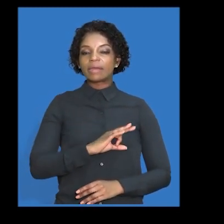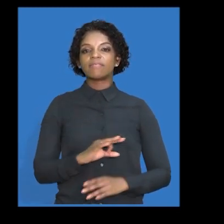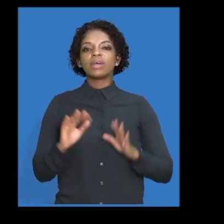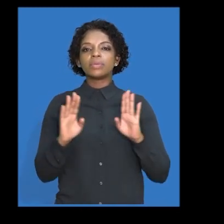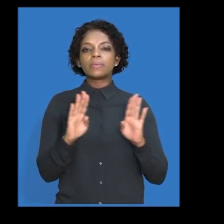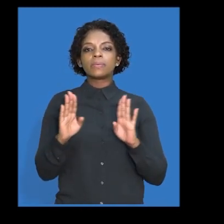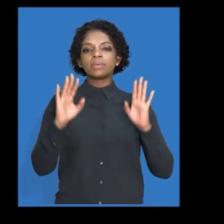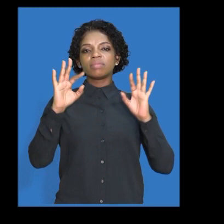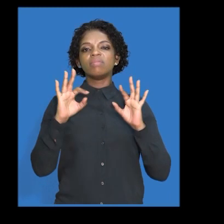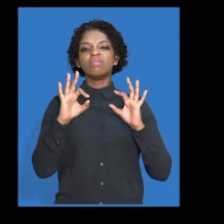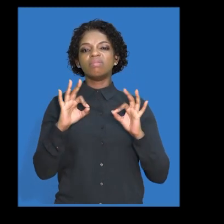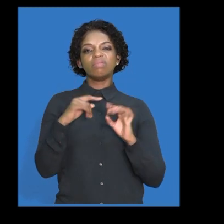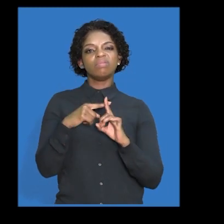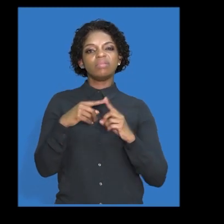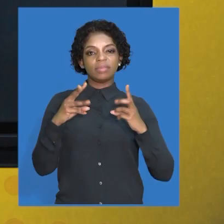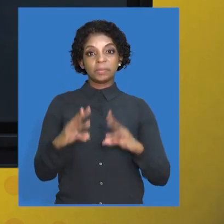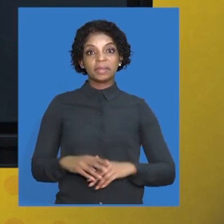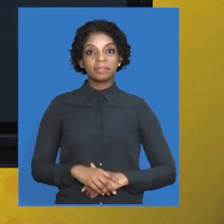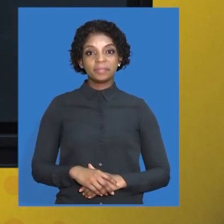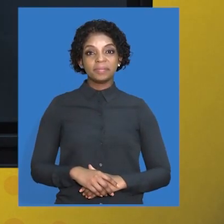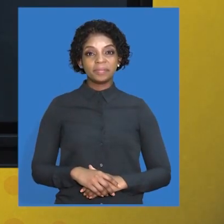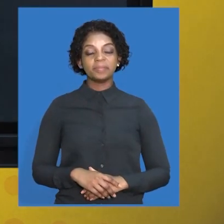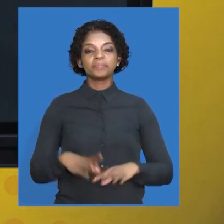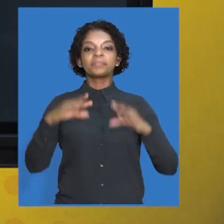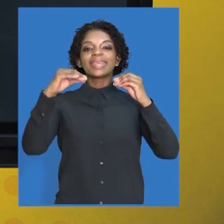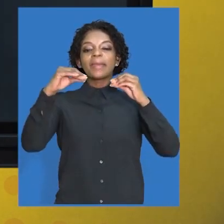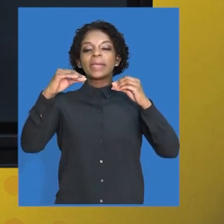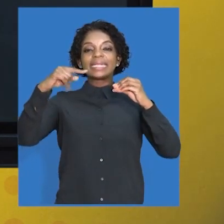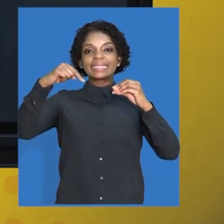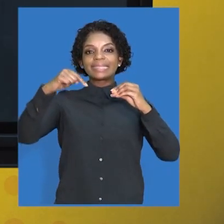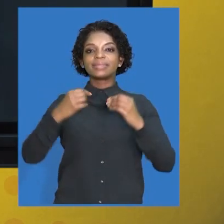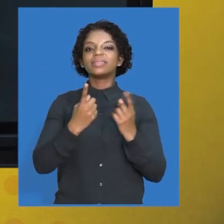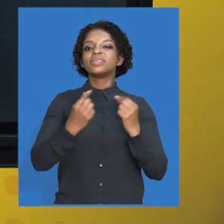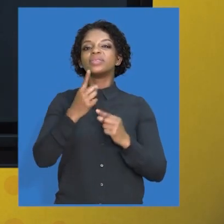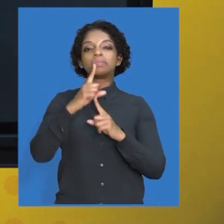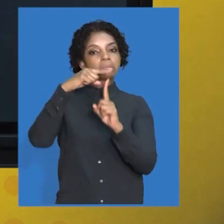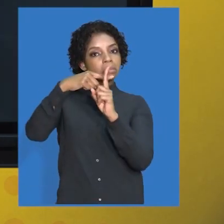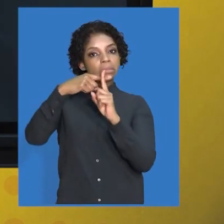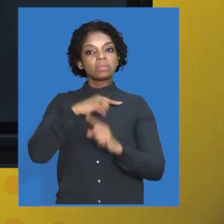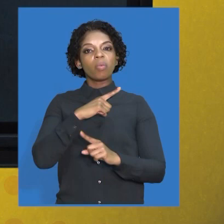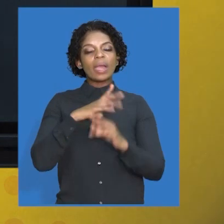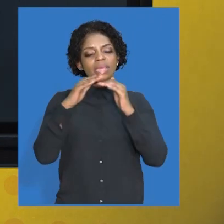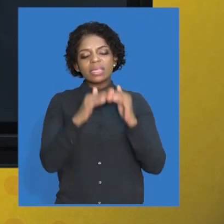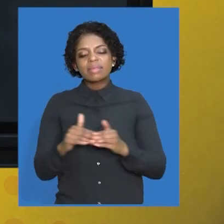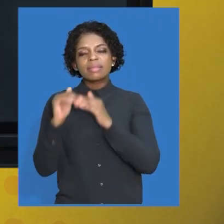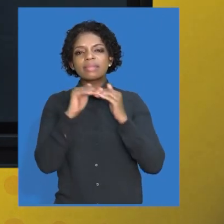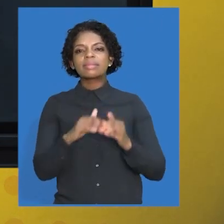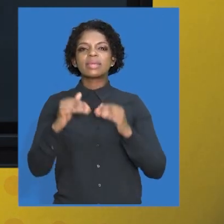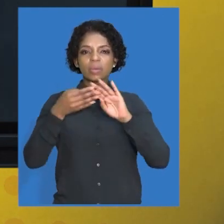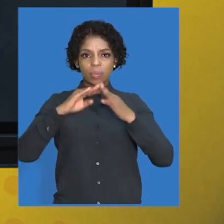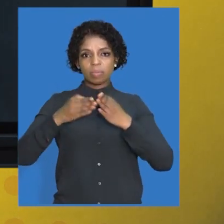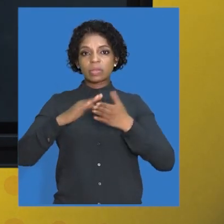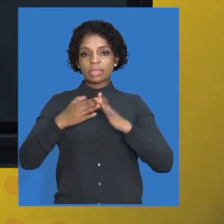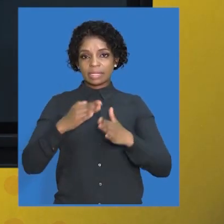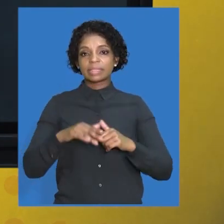now the business is going to be have a very positive look in the community because they're looking after the community, they're not harming